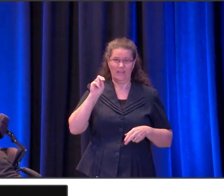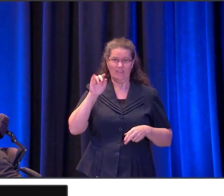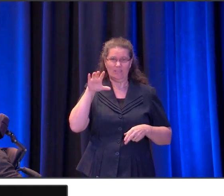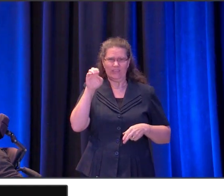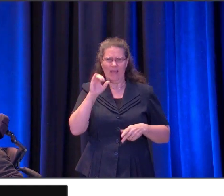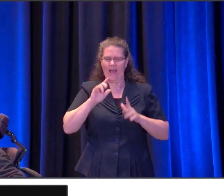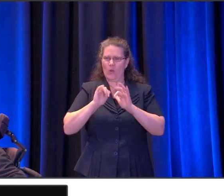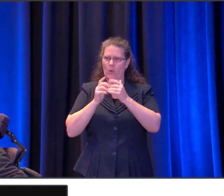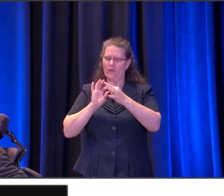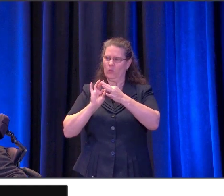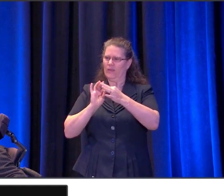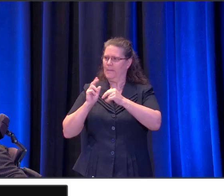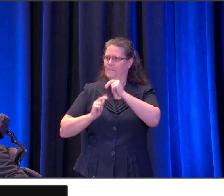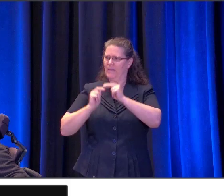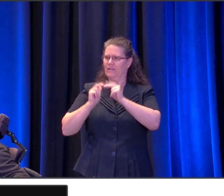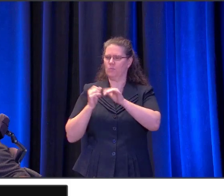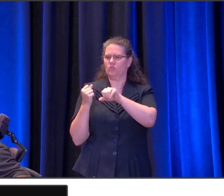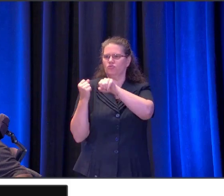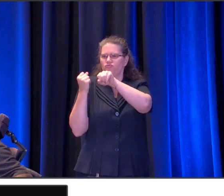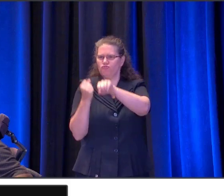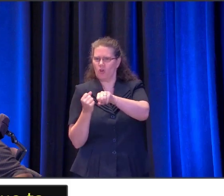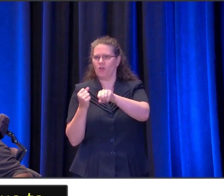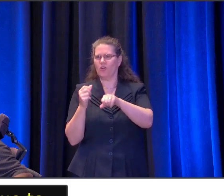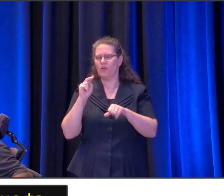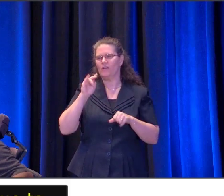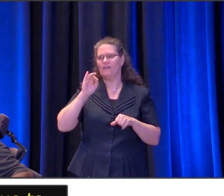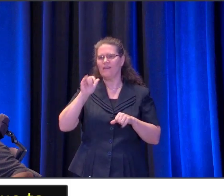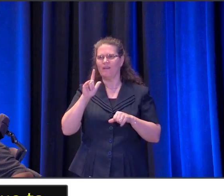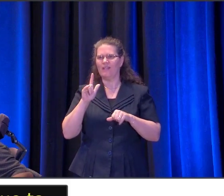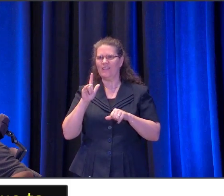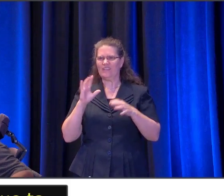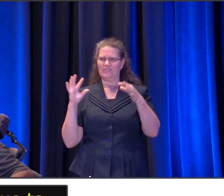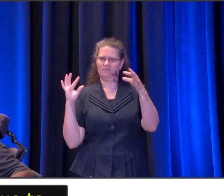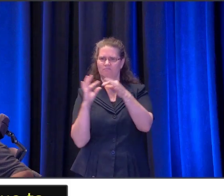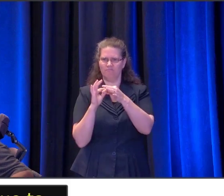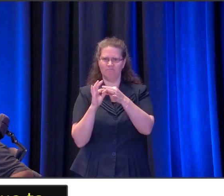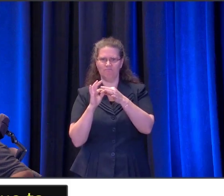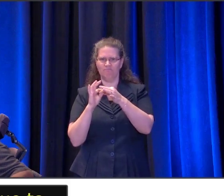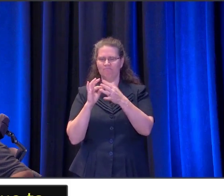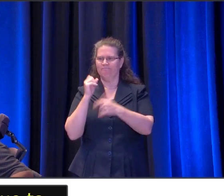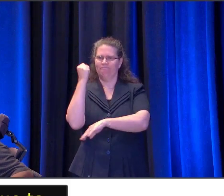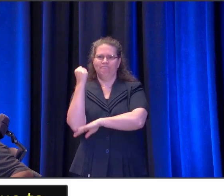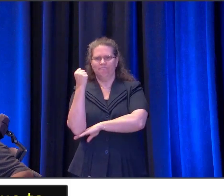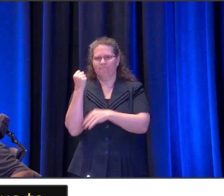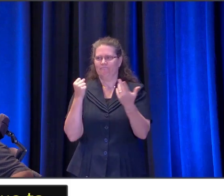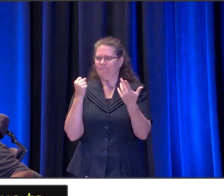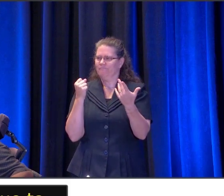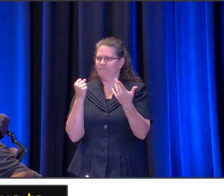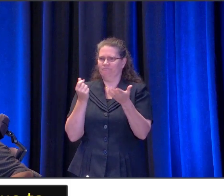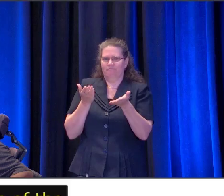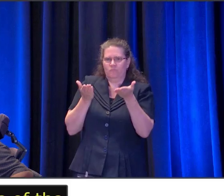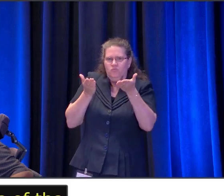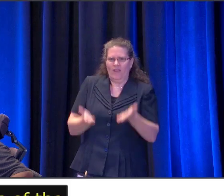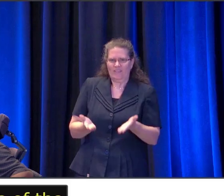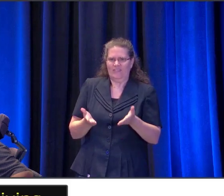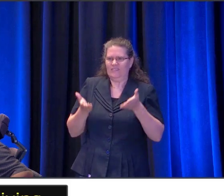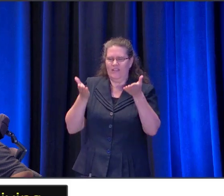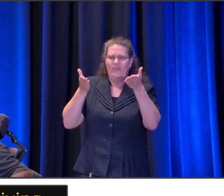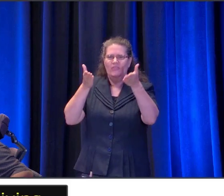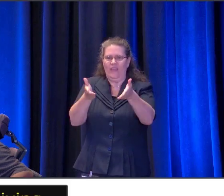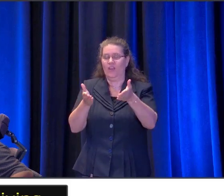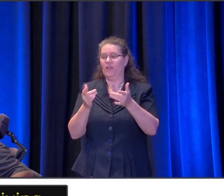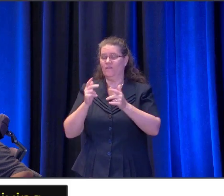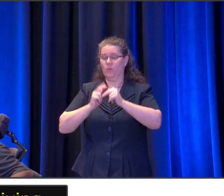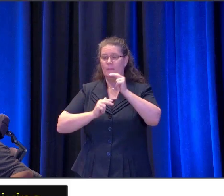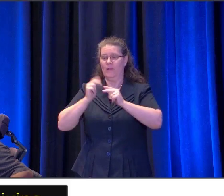the relevance of the National Council on Independent Living. And I think part of that is continuing to build our presence and our capacities right here